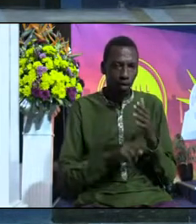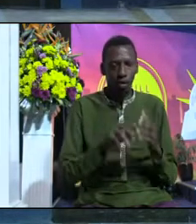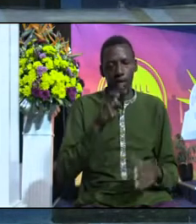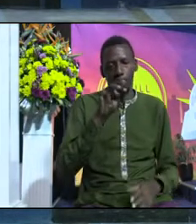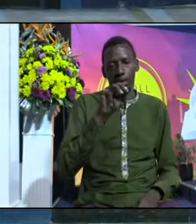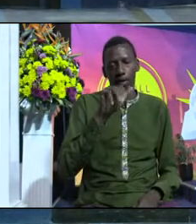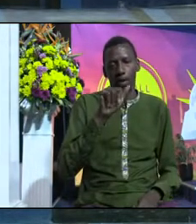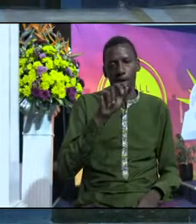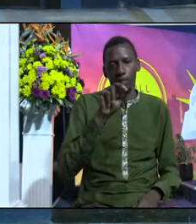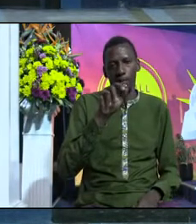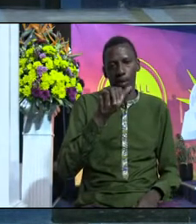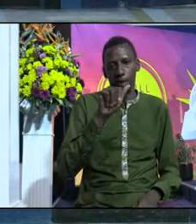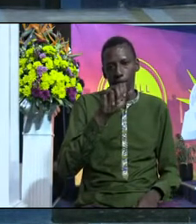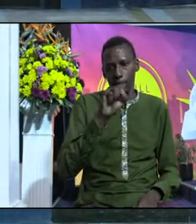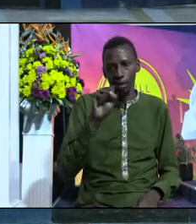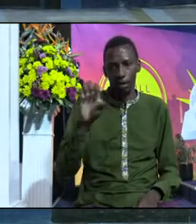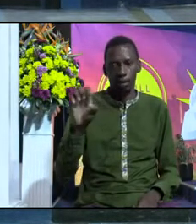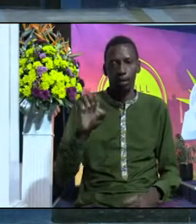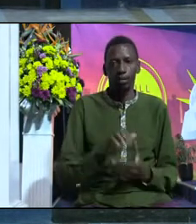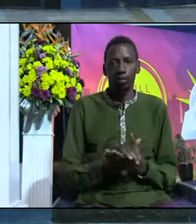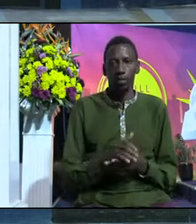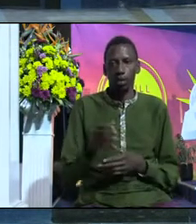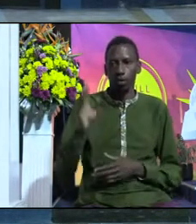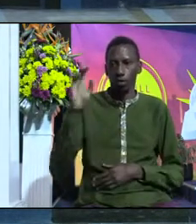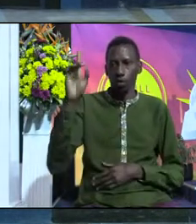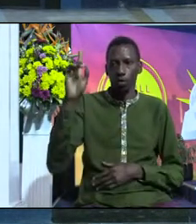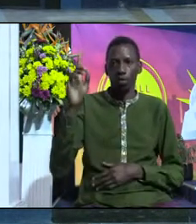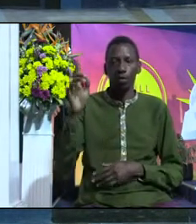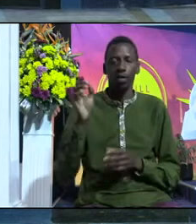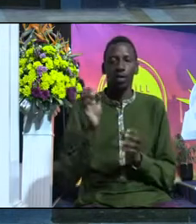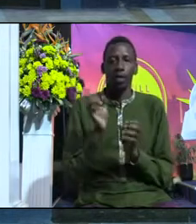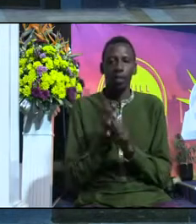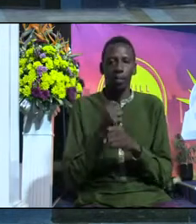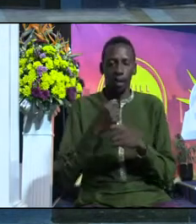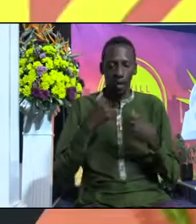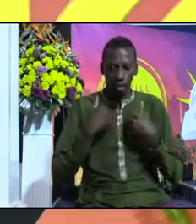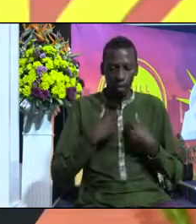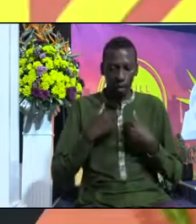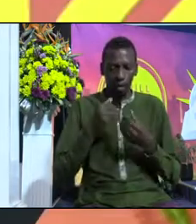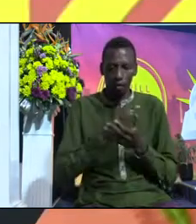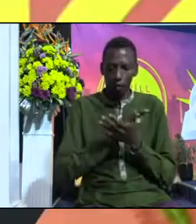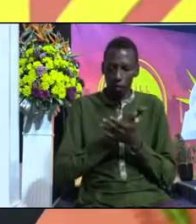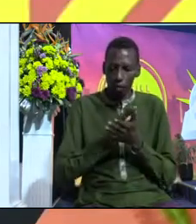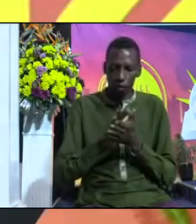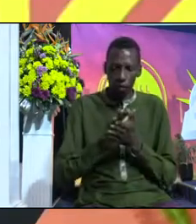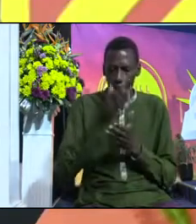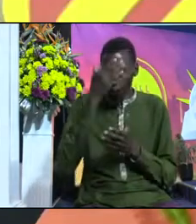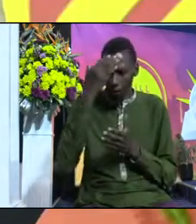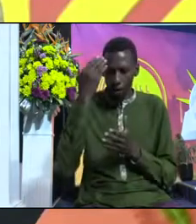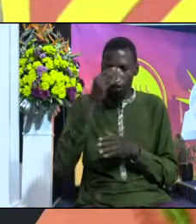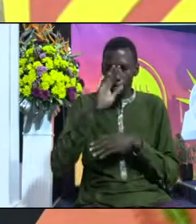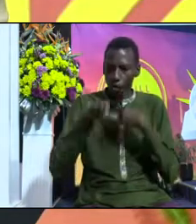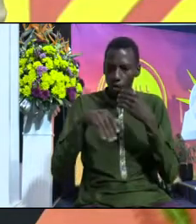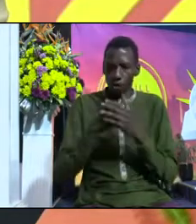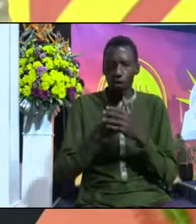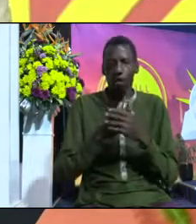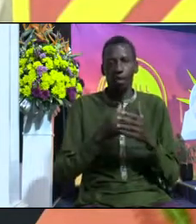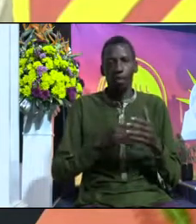Manasseh. God has made me forget all my sufferings. Marriage is not